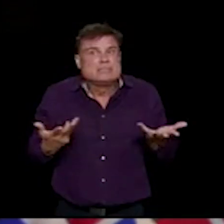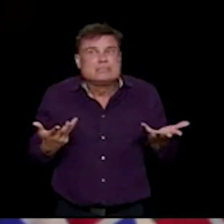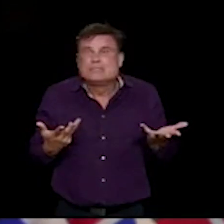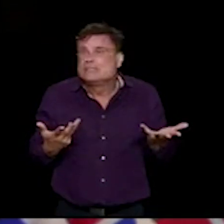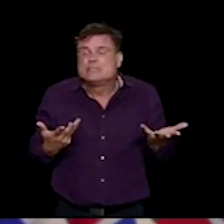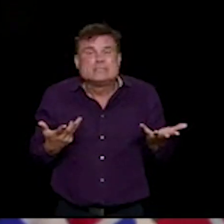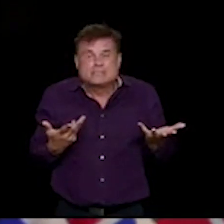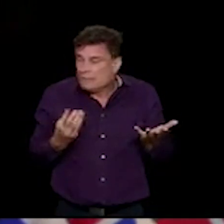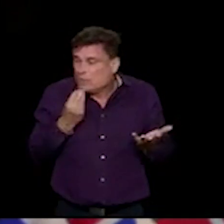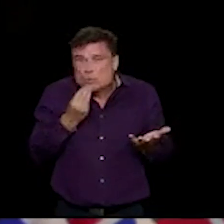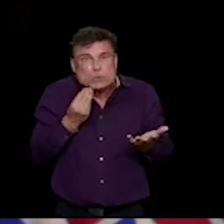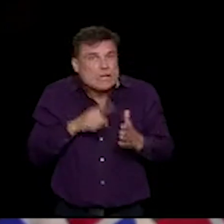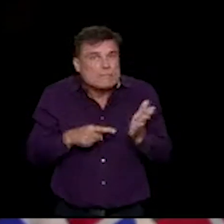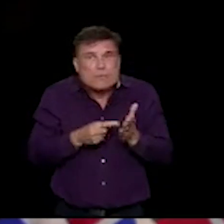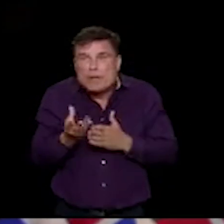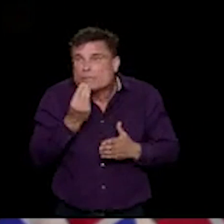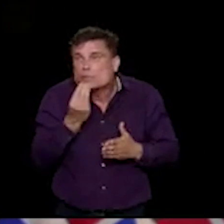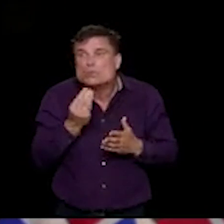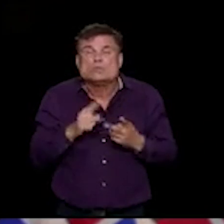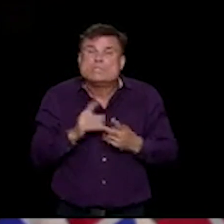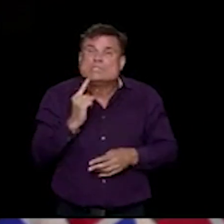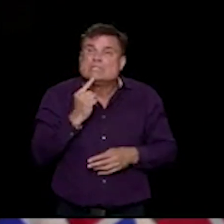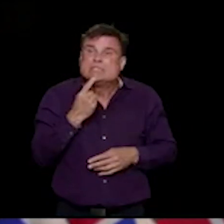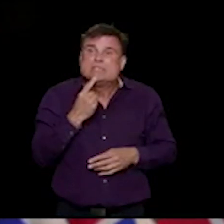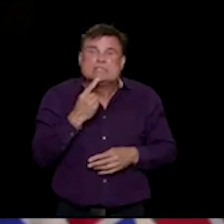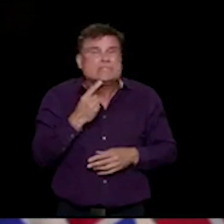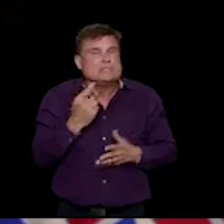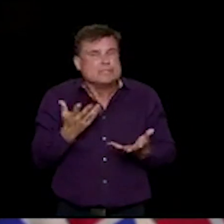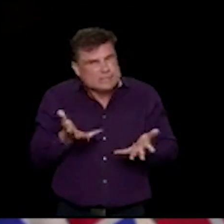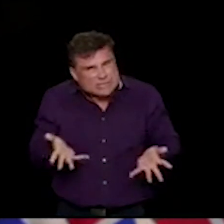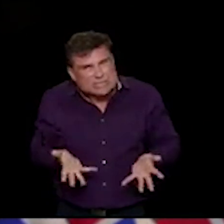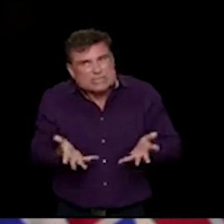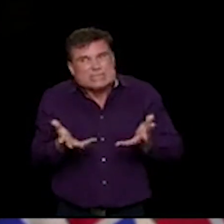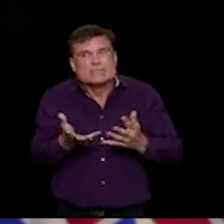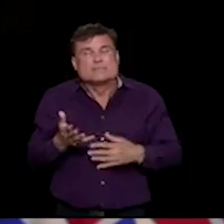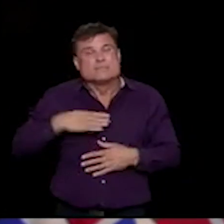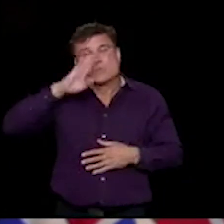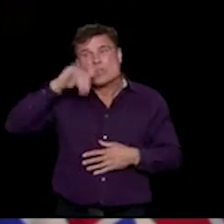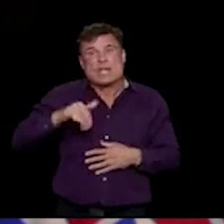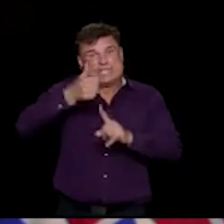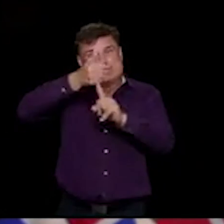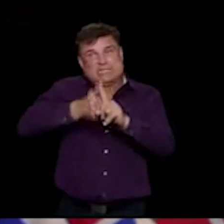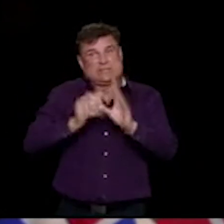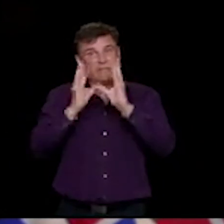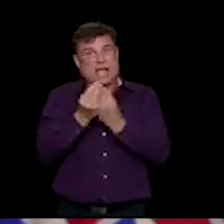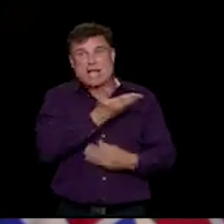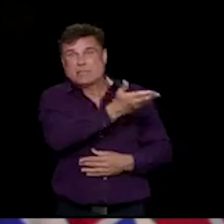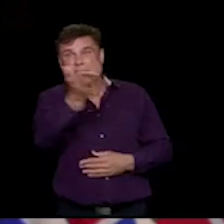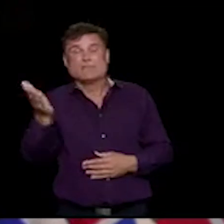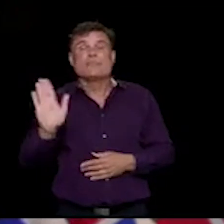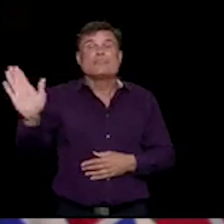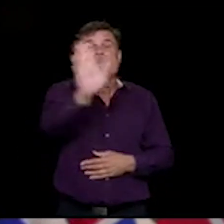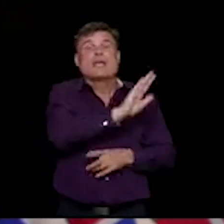incredibly important. So it will be working things out, and each individual family will have to work it out based on